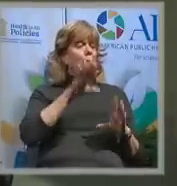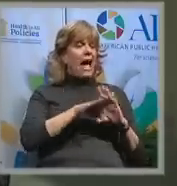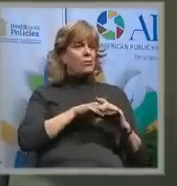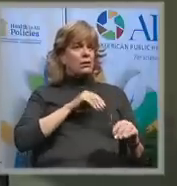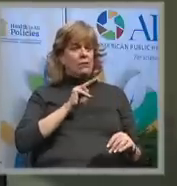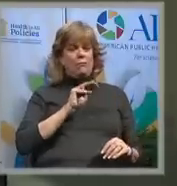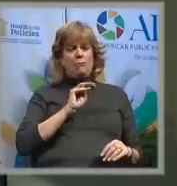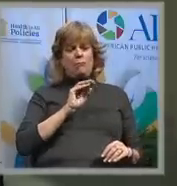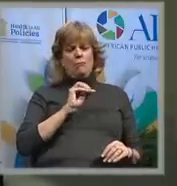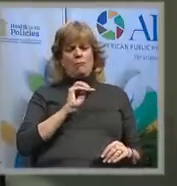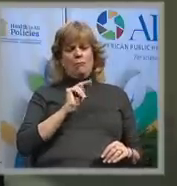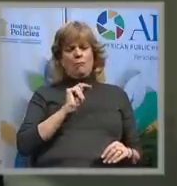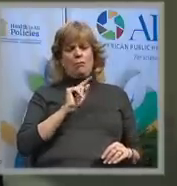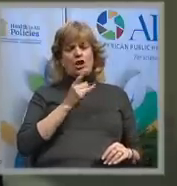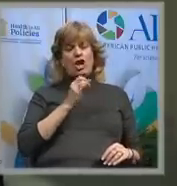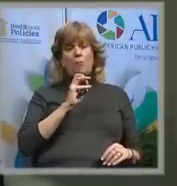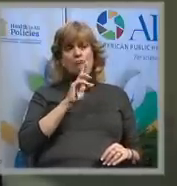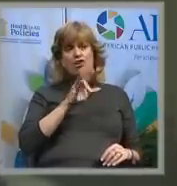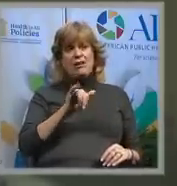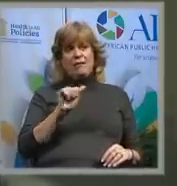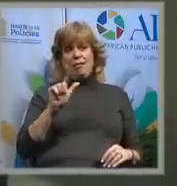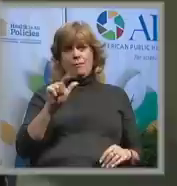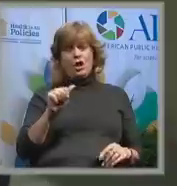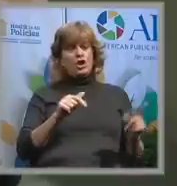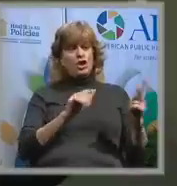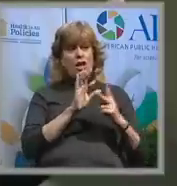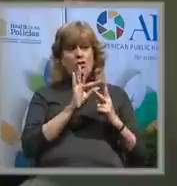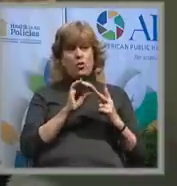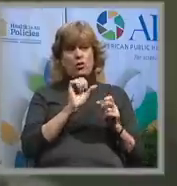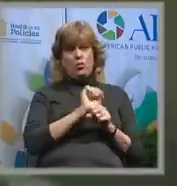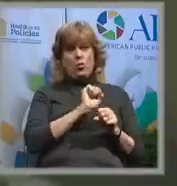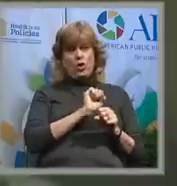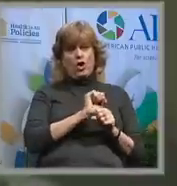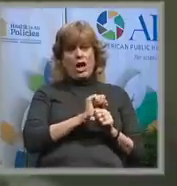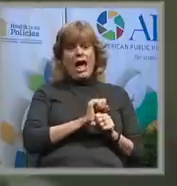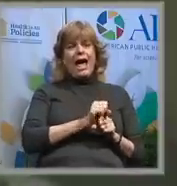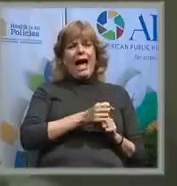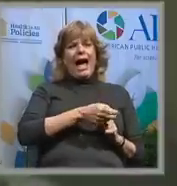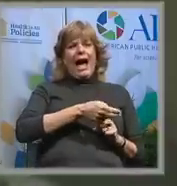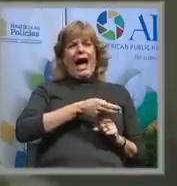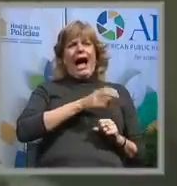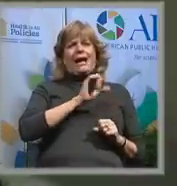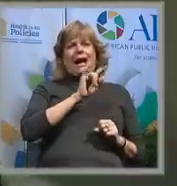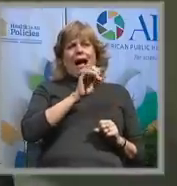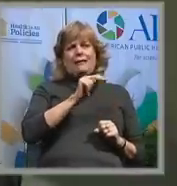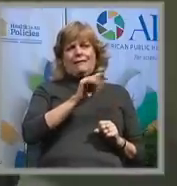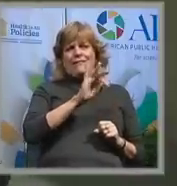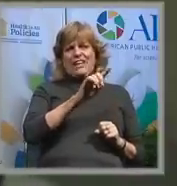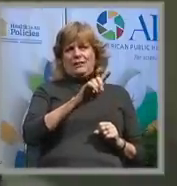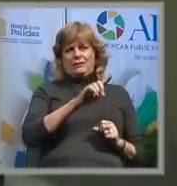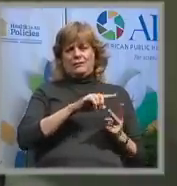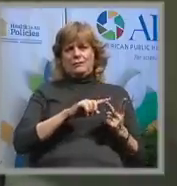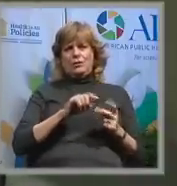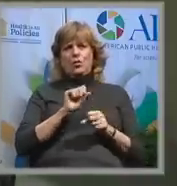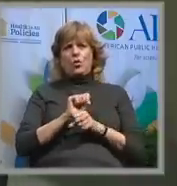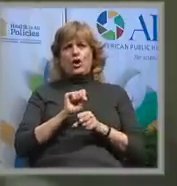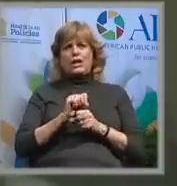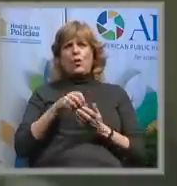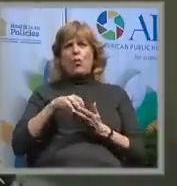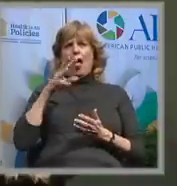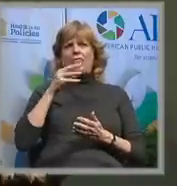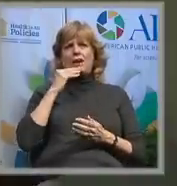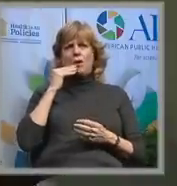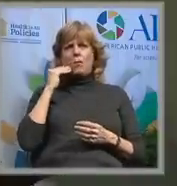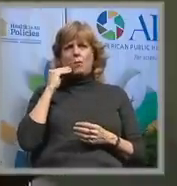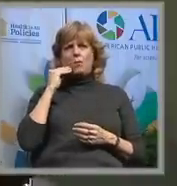Montgomery, she had a choice as a child of either working in a hot cotton field or working in a wealthy home. And she wanted